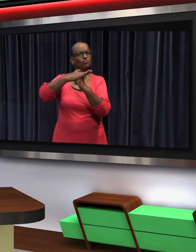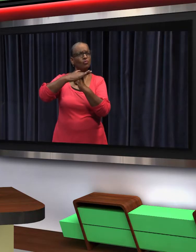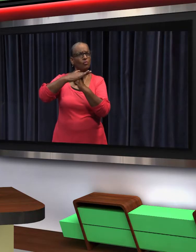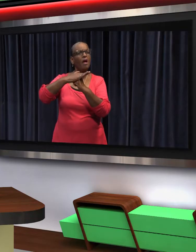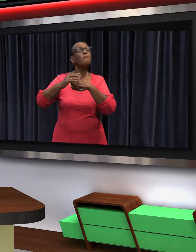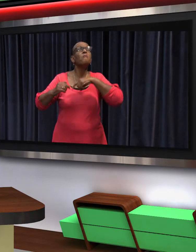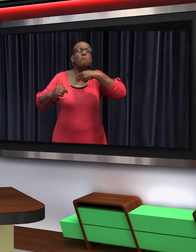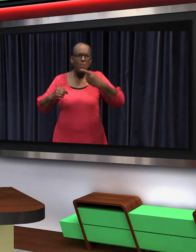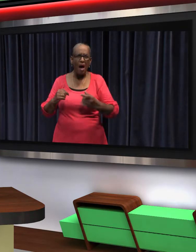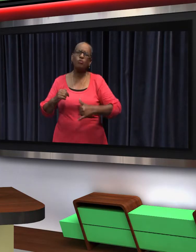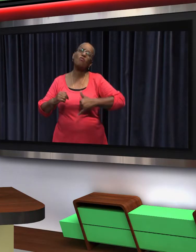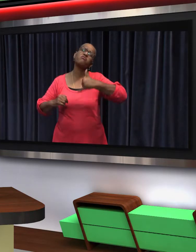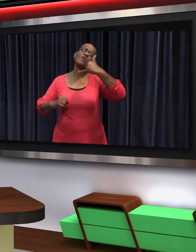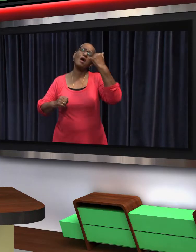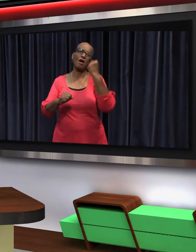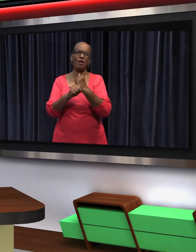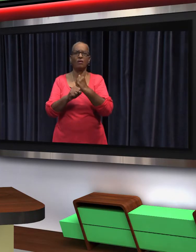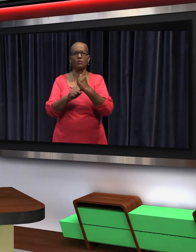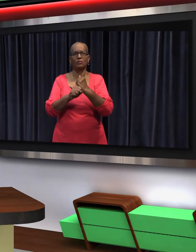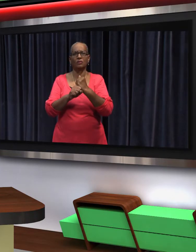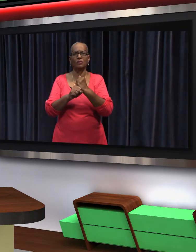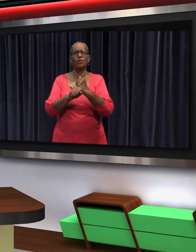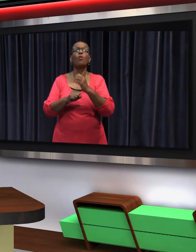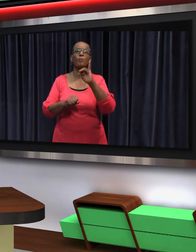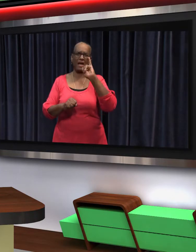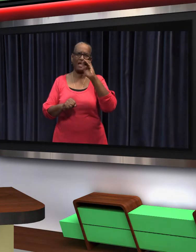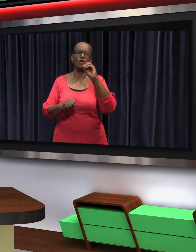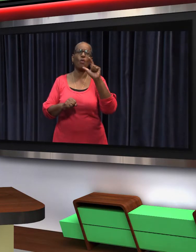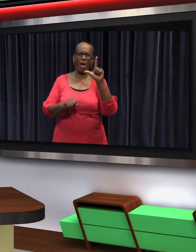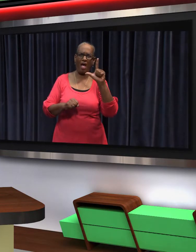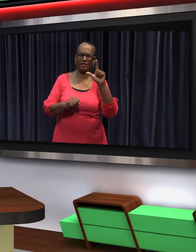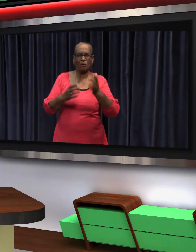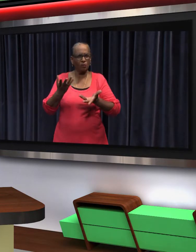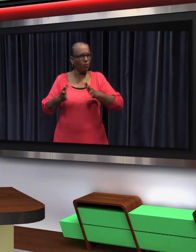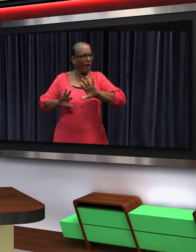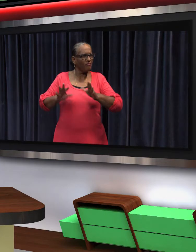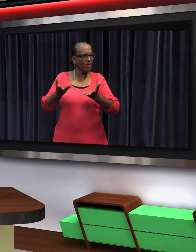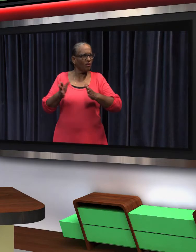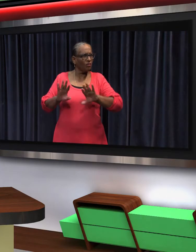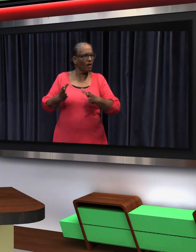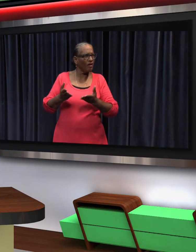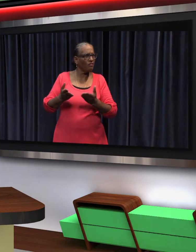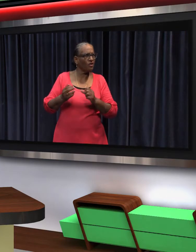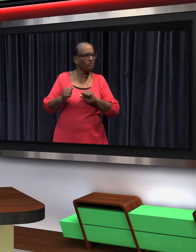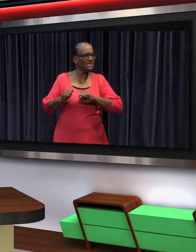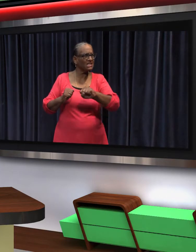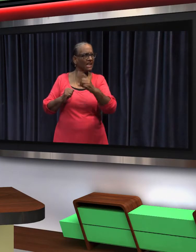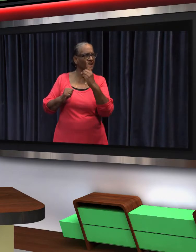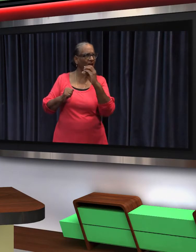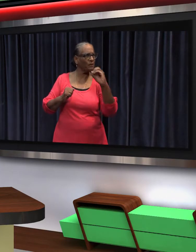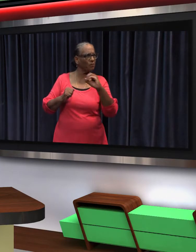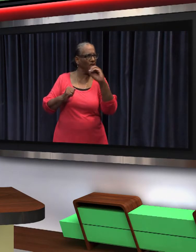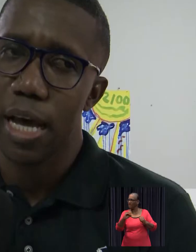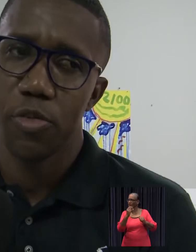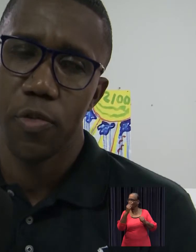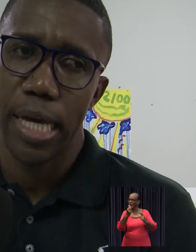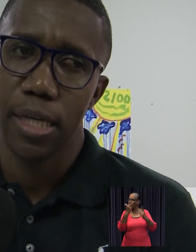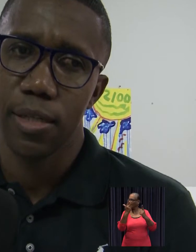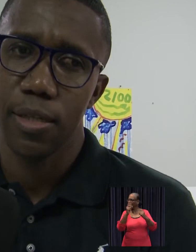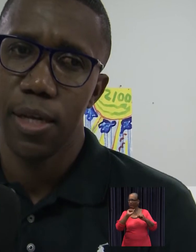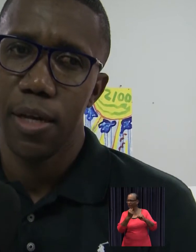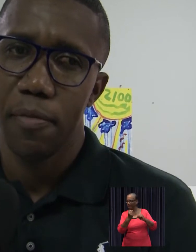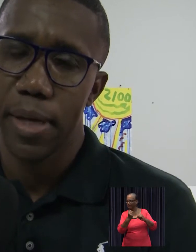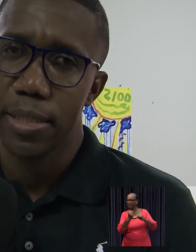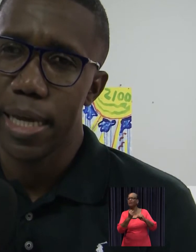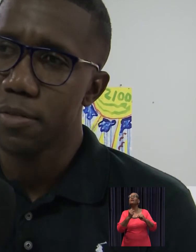teachers. The IOL also has doubts about the target date of the 1st of October. According